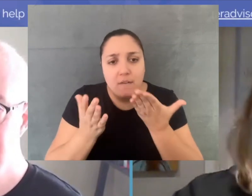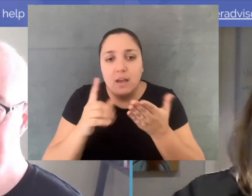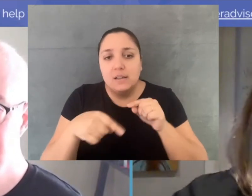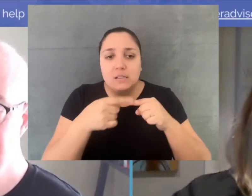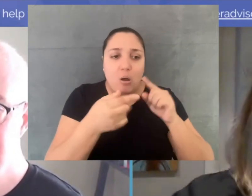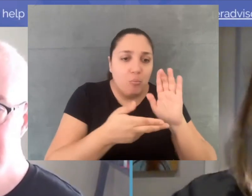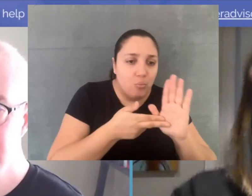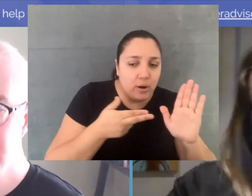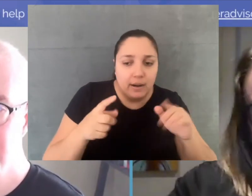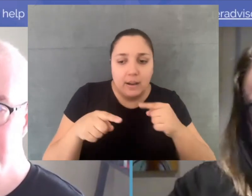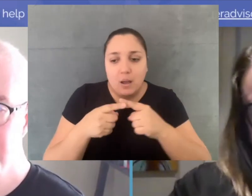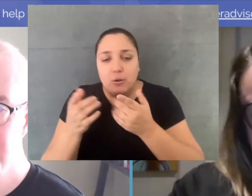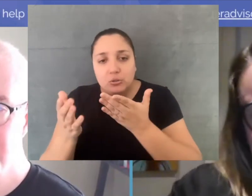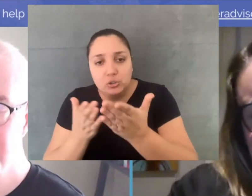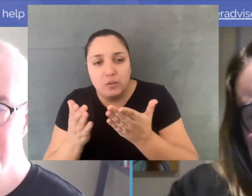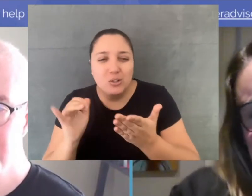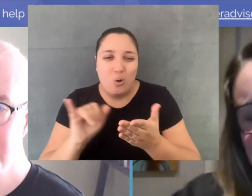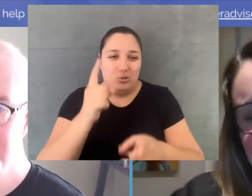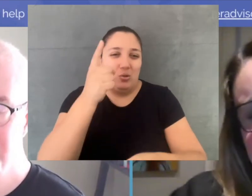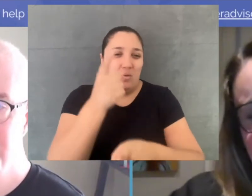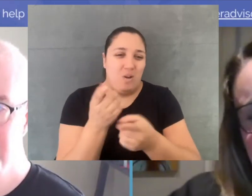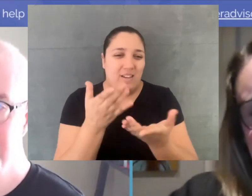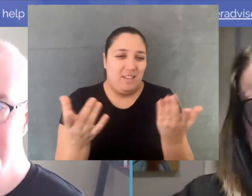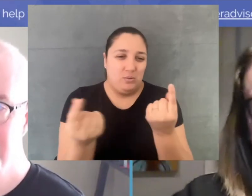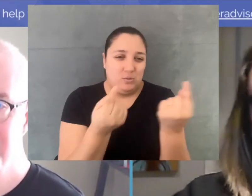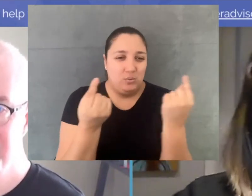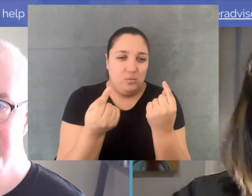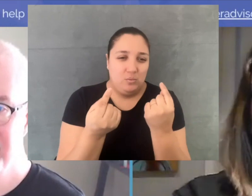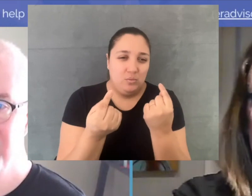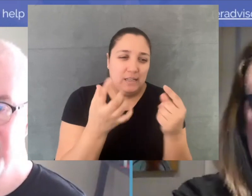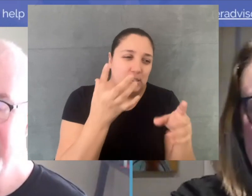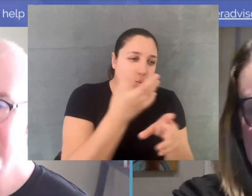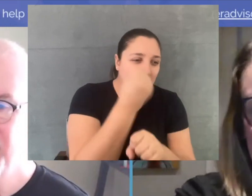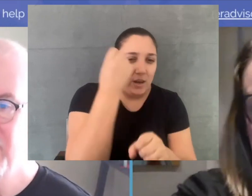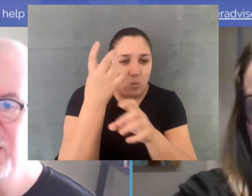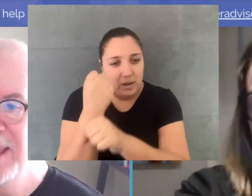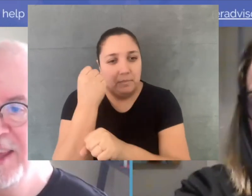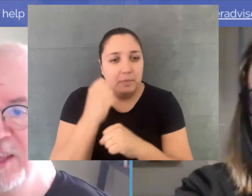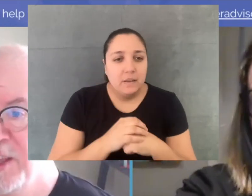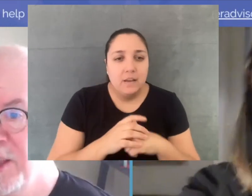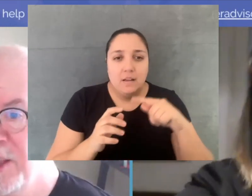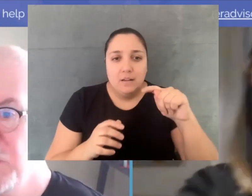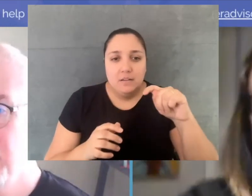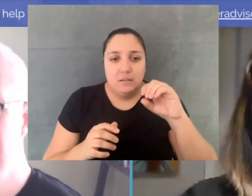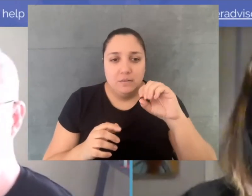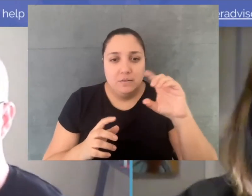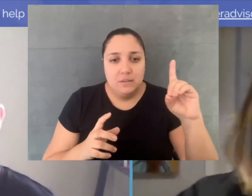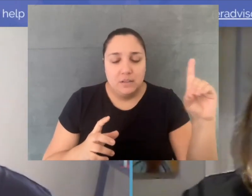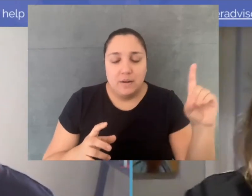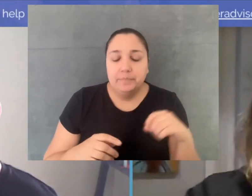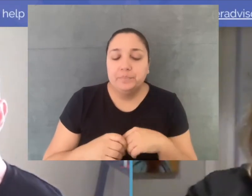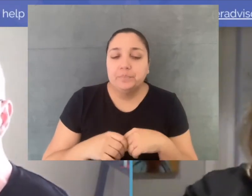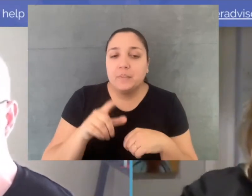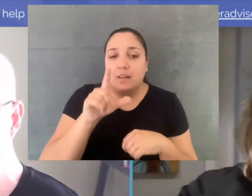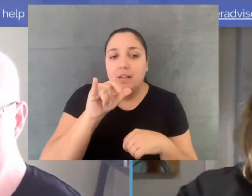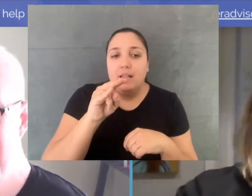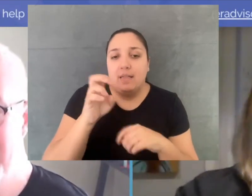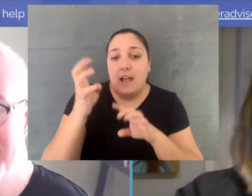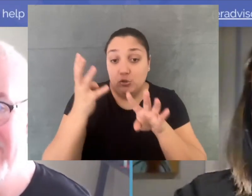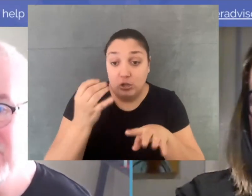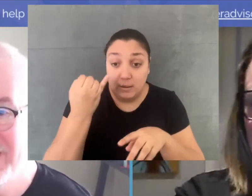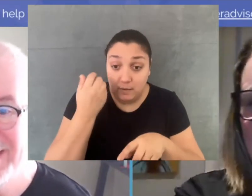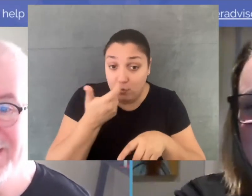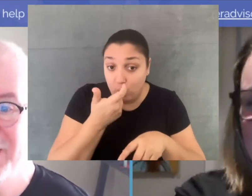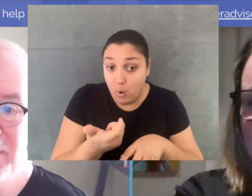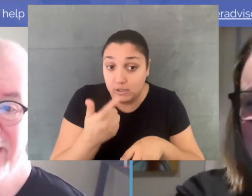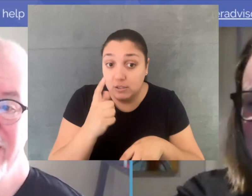It helps with business. It's also the right thing to do. It's kind of a win-win. Yeah. If you're tuning in on the live stream, we're talking